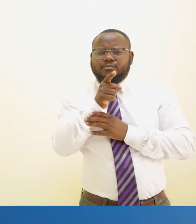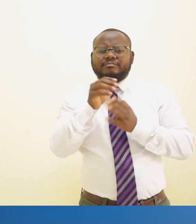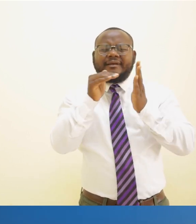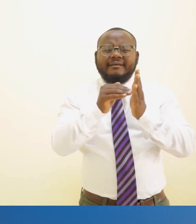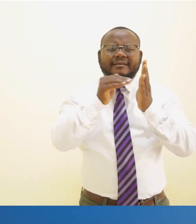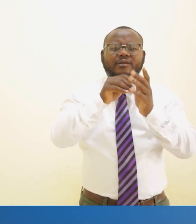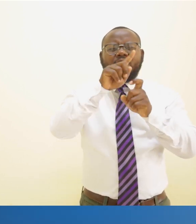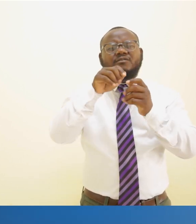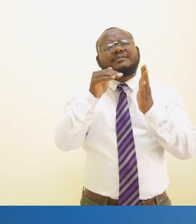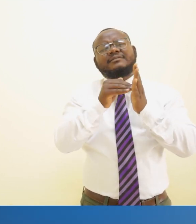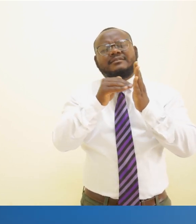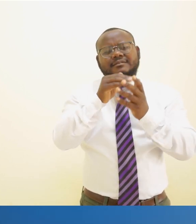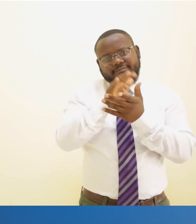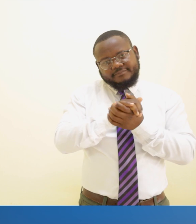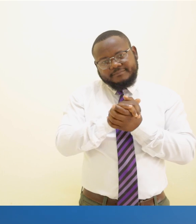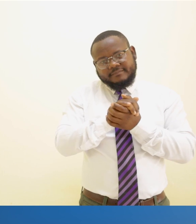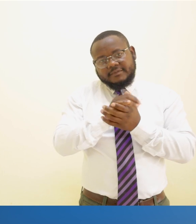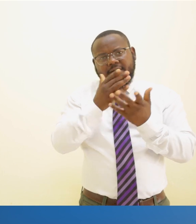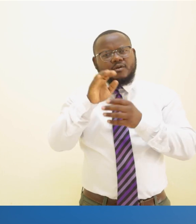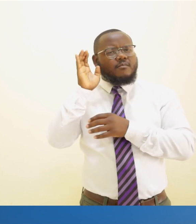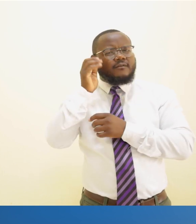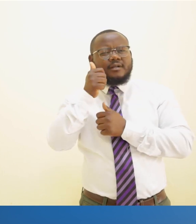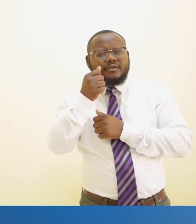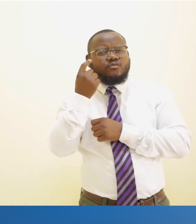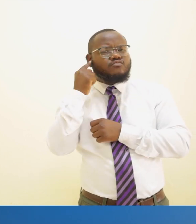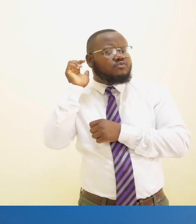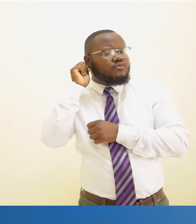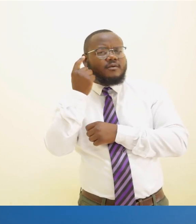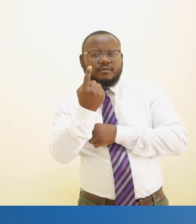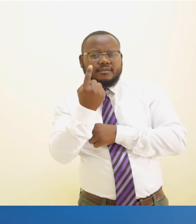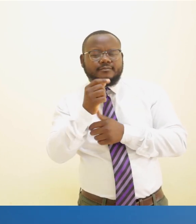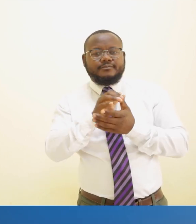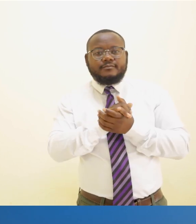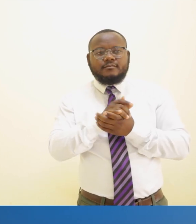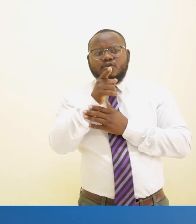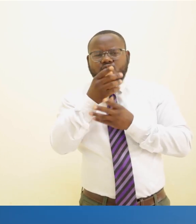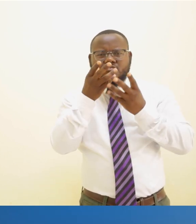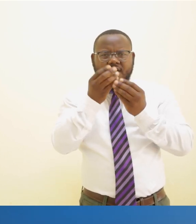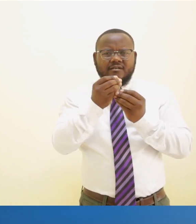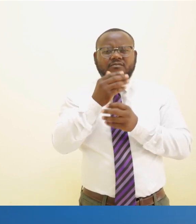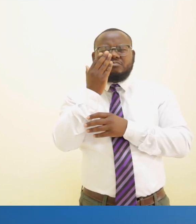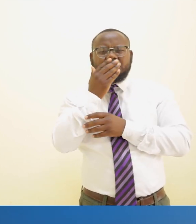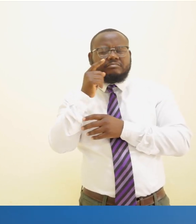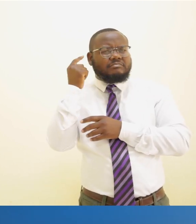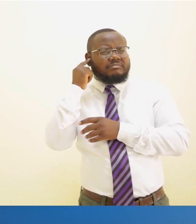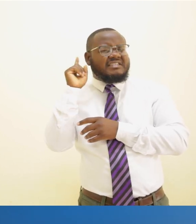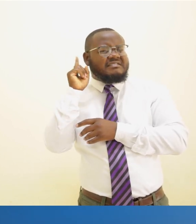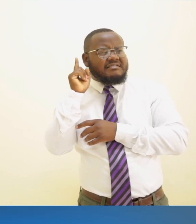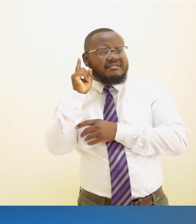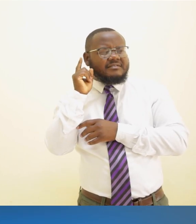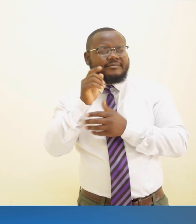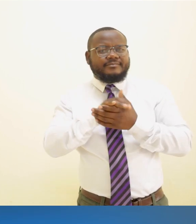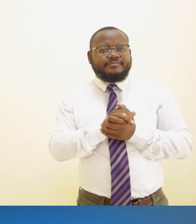people to repeat themselves? Do you hear better in one ear? Do you have frequent pain or ringing?